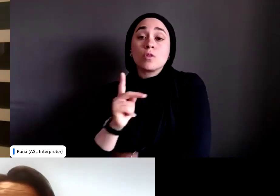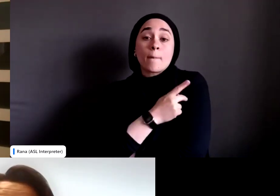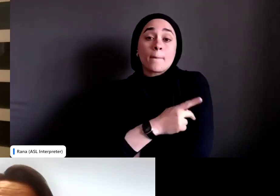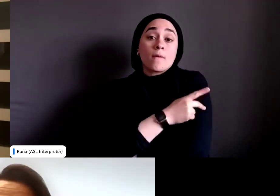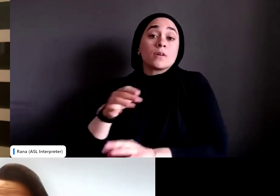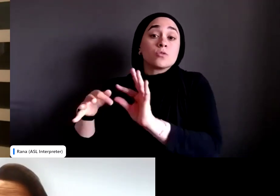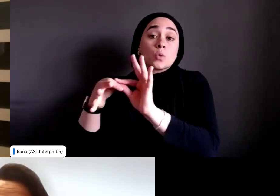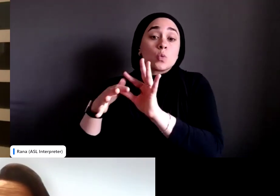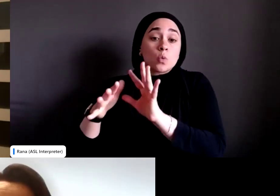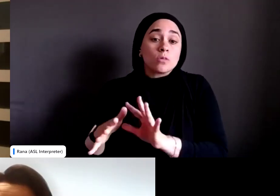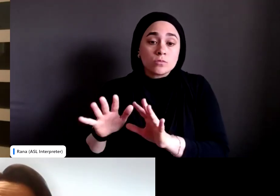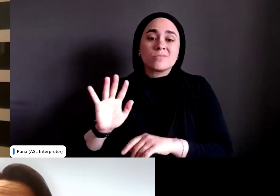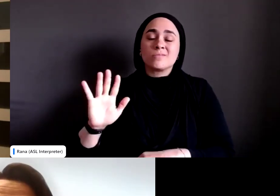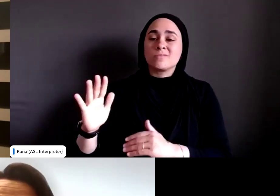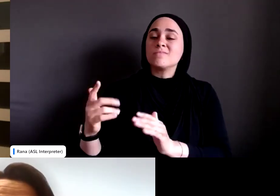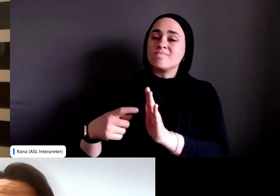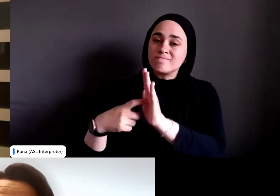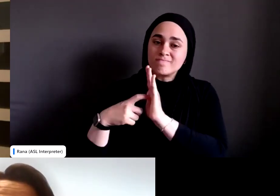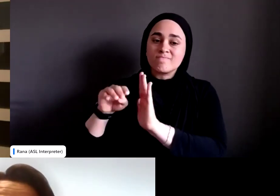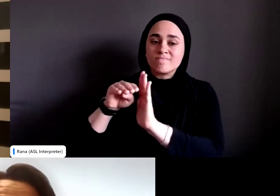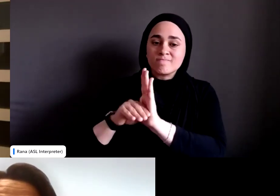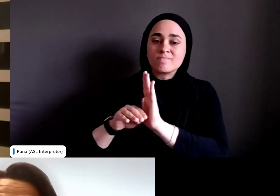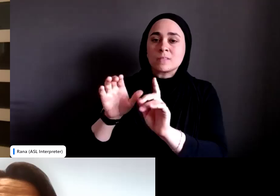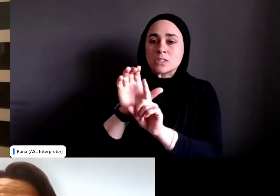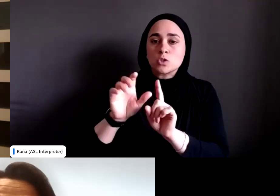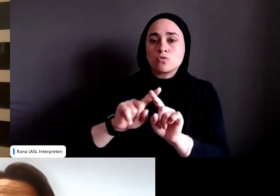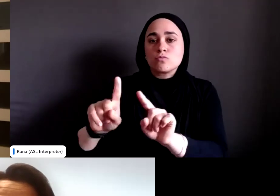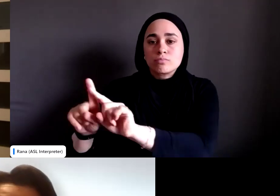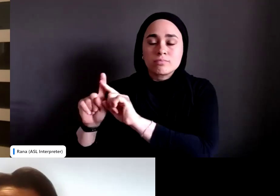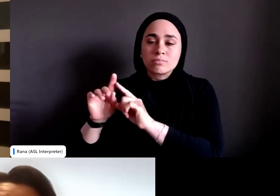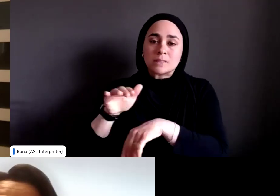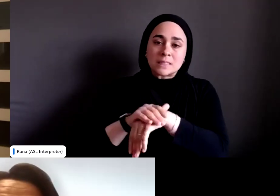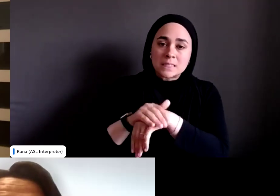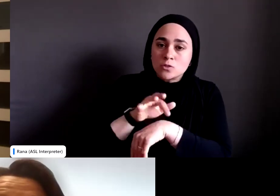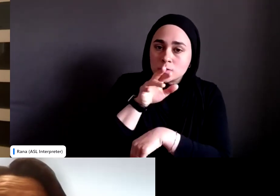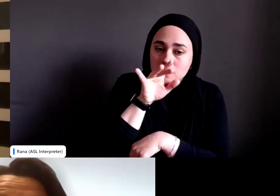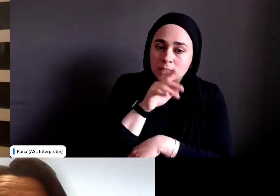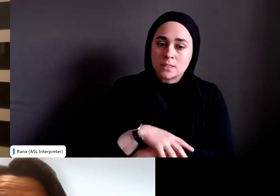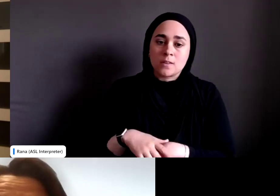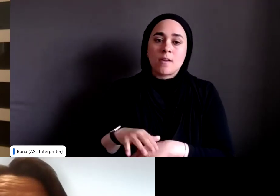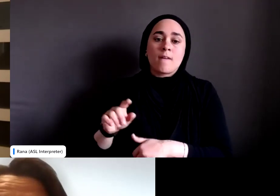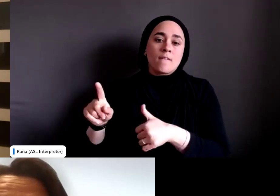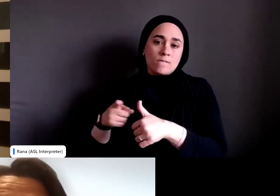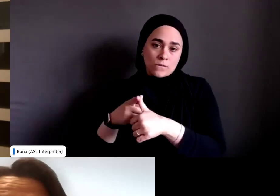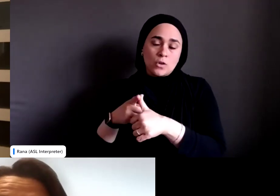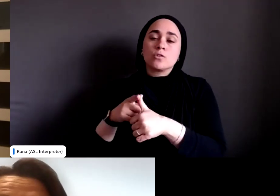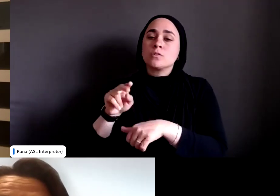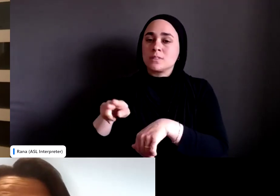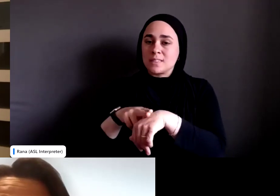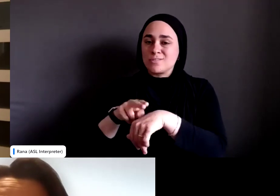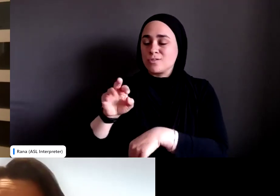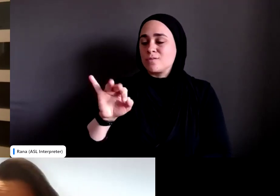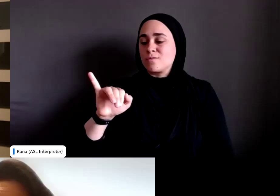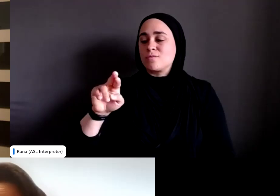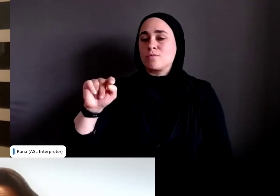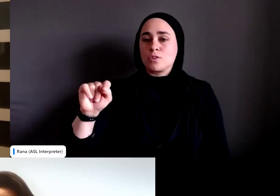a transversal mandate for cultural communities, English-speaking communities, and there's some for First Nations communities and rural